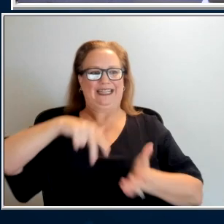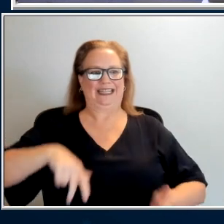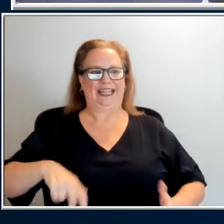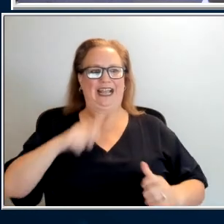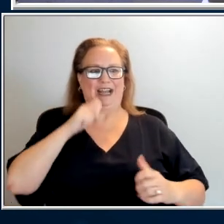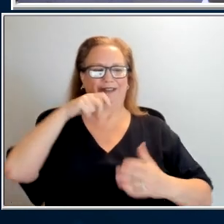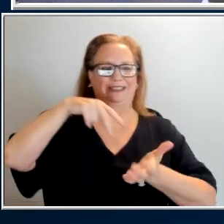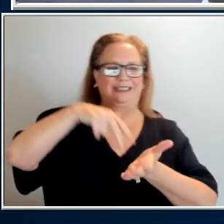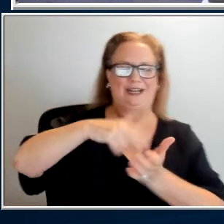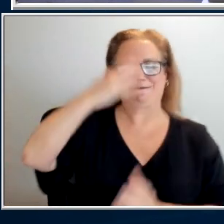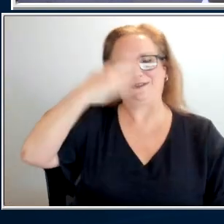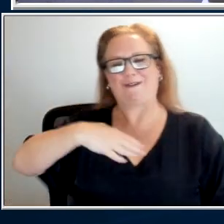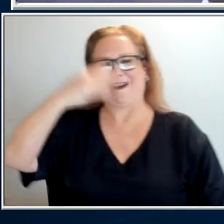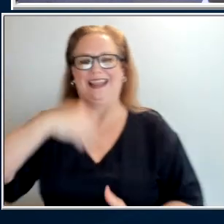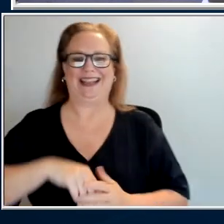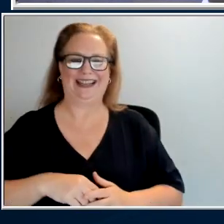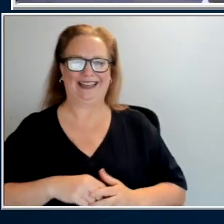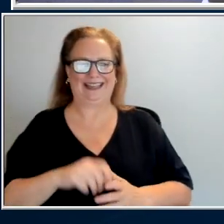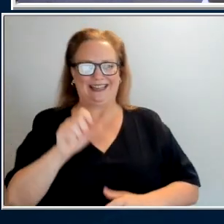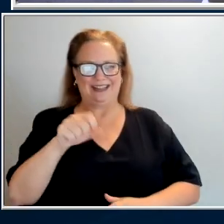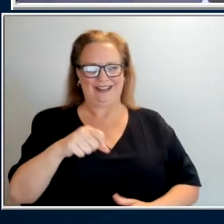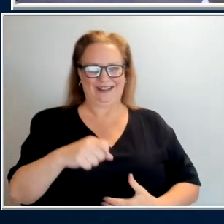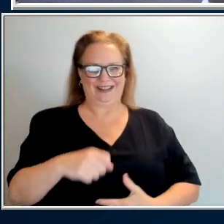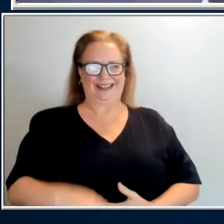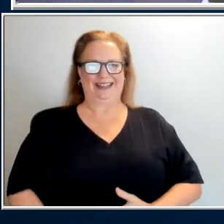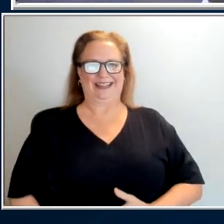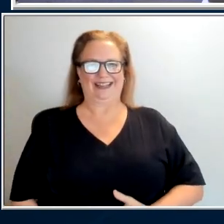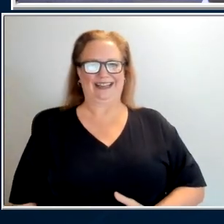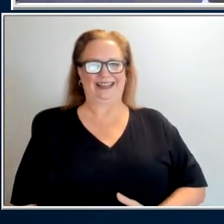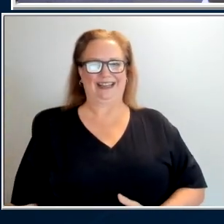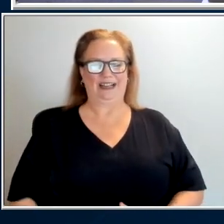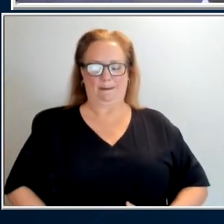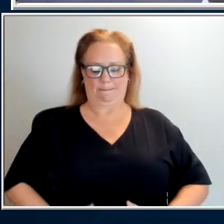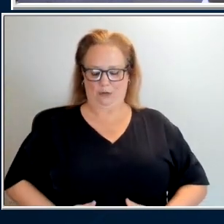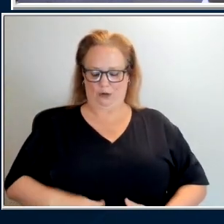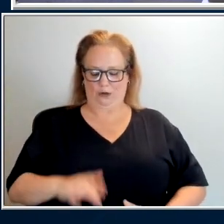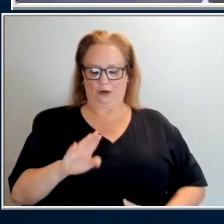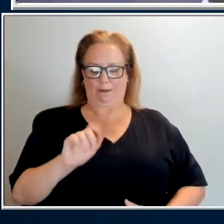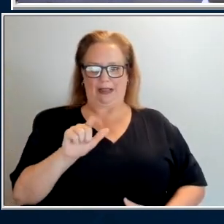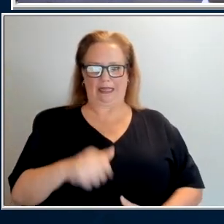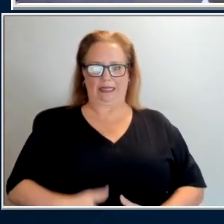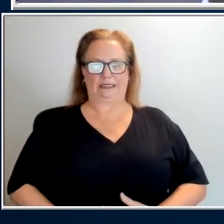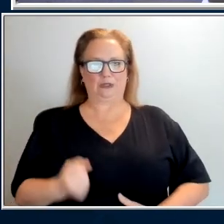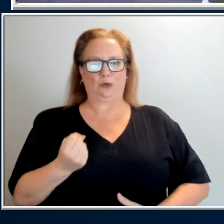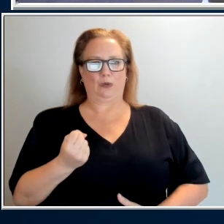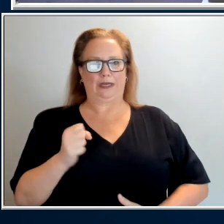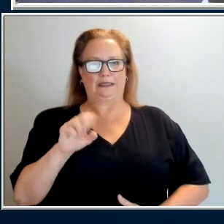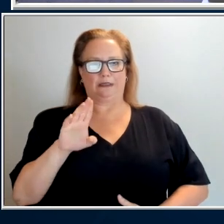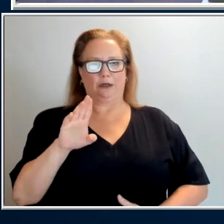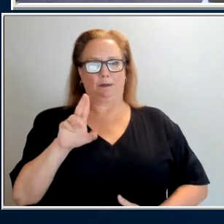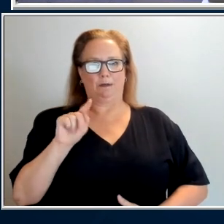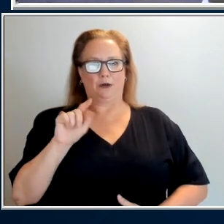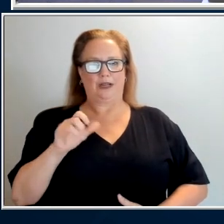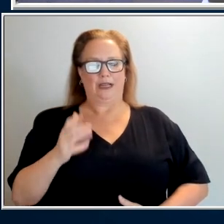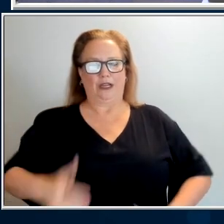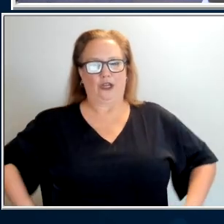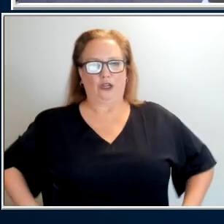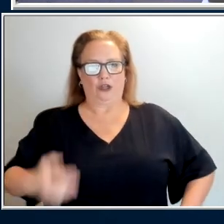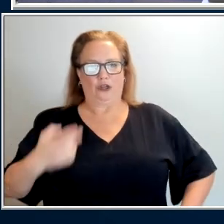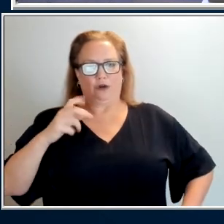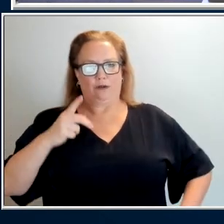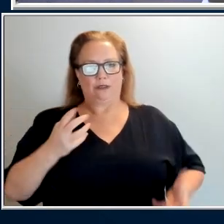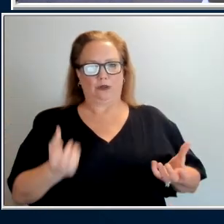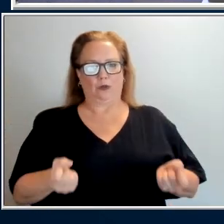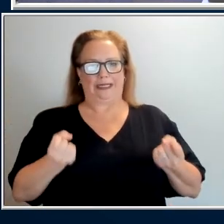but I got it. Oh, yes, you do. Pull your belly button in, squeeze your booty. You'll notice that your hips kind of lift when you squeeze your booty. So